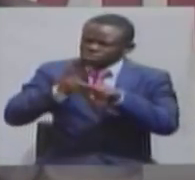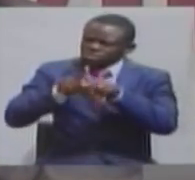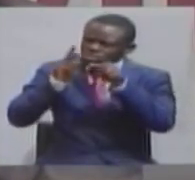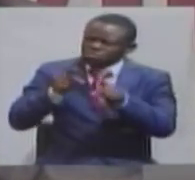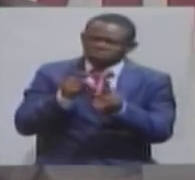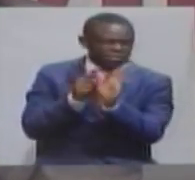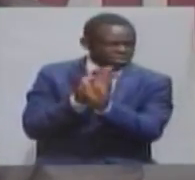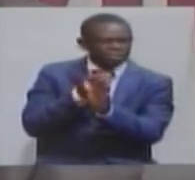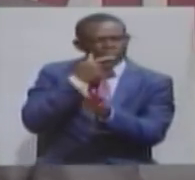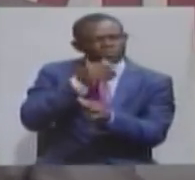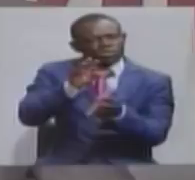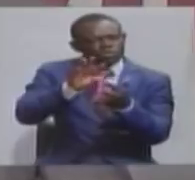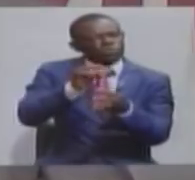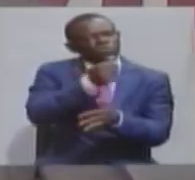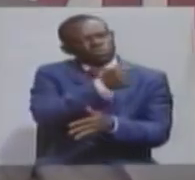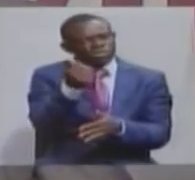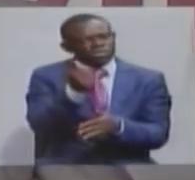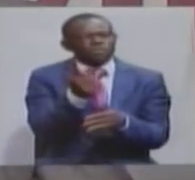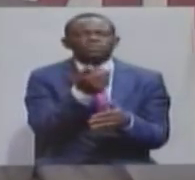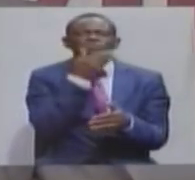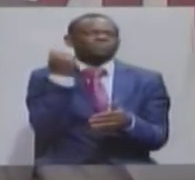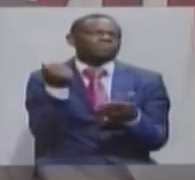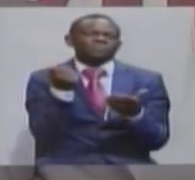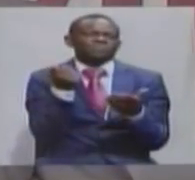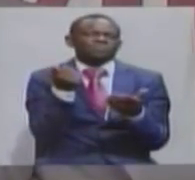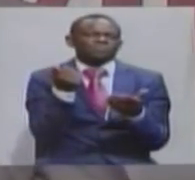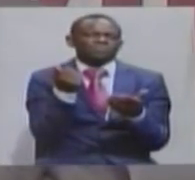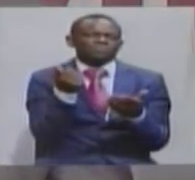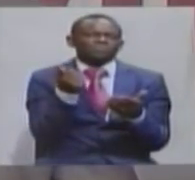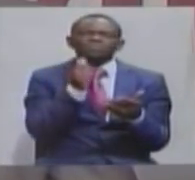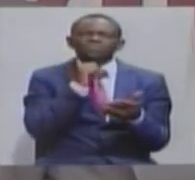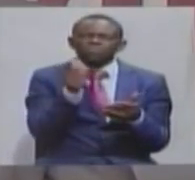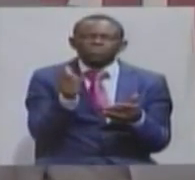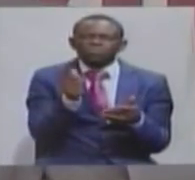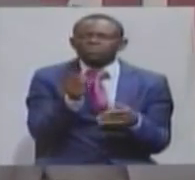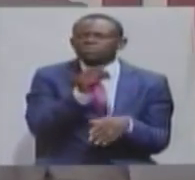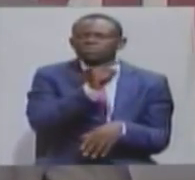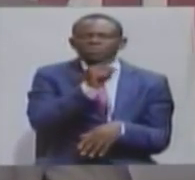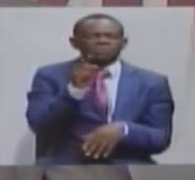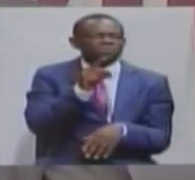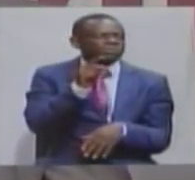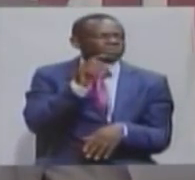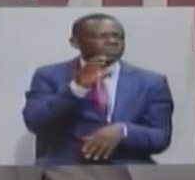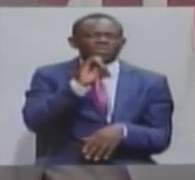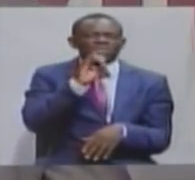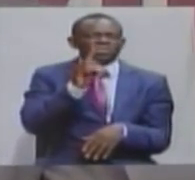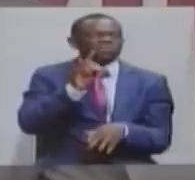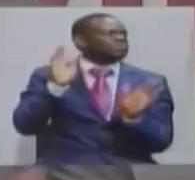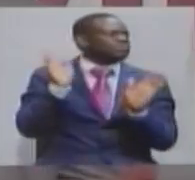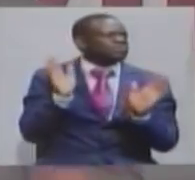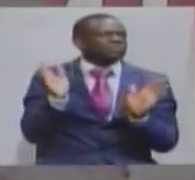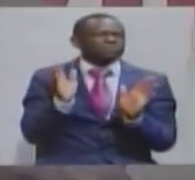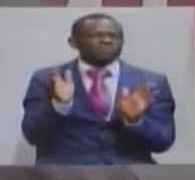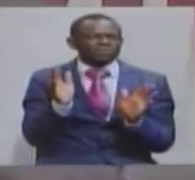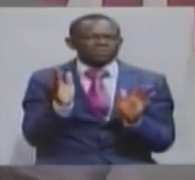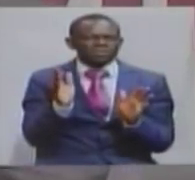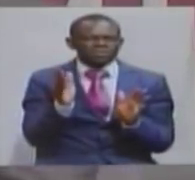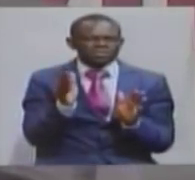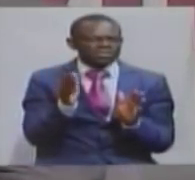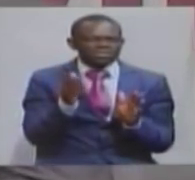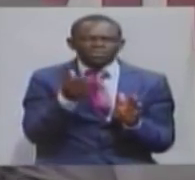chair. That's how dialogue is held. You can't just say, no, we don't agree. But you haven't